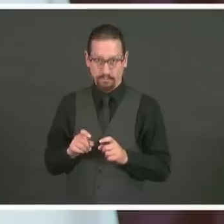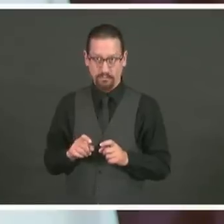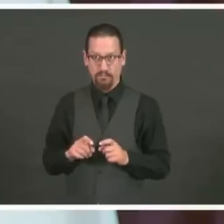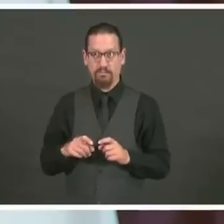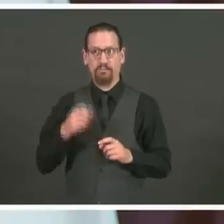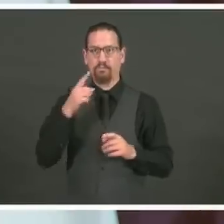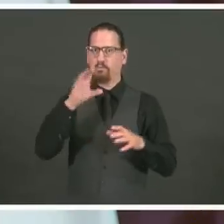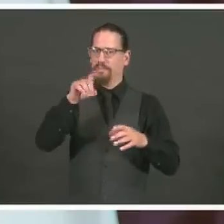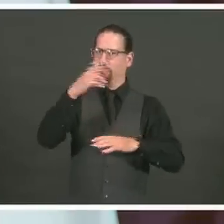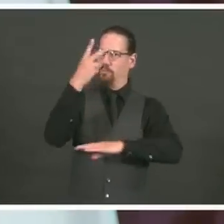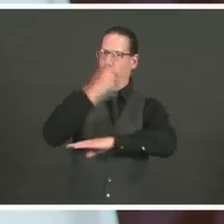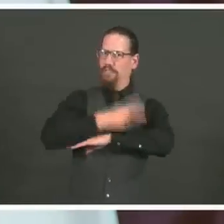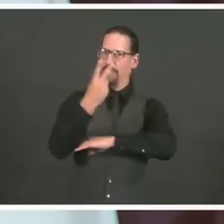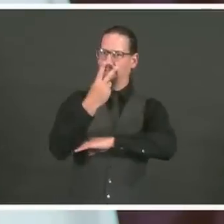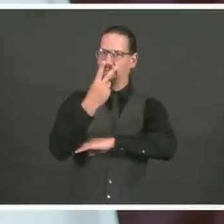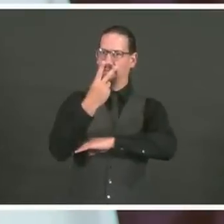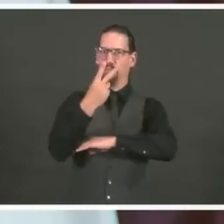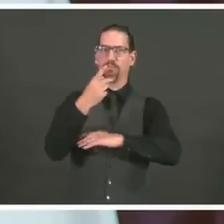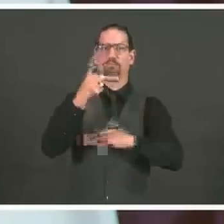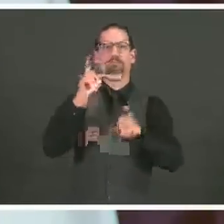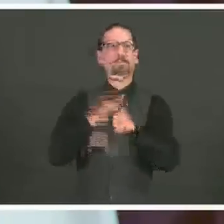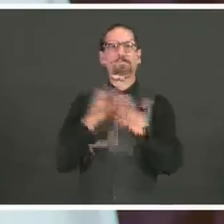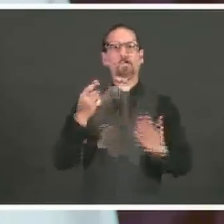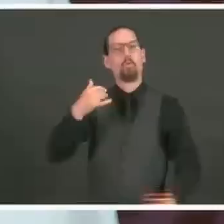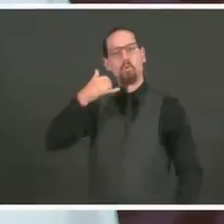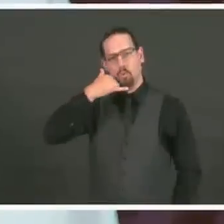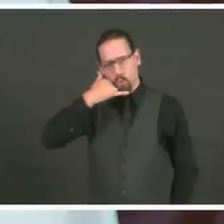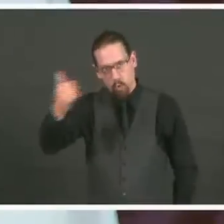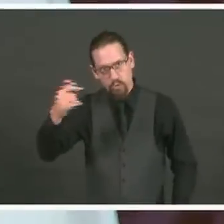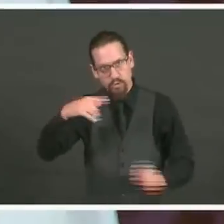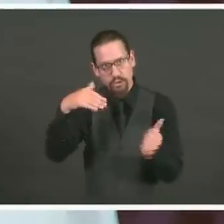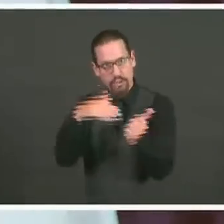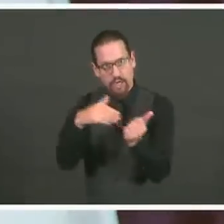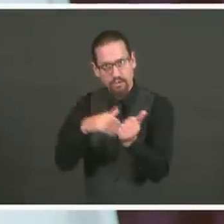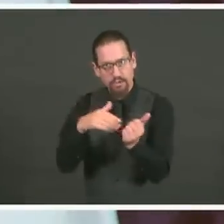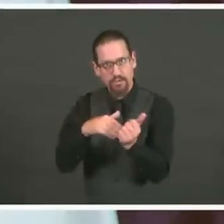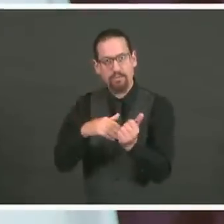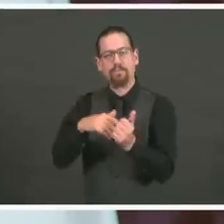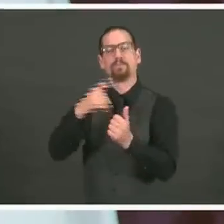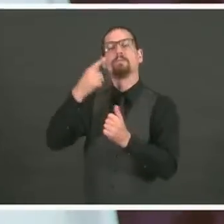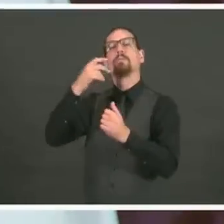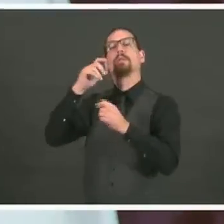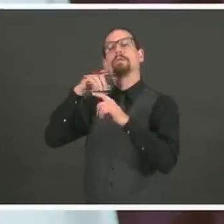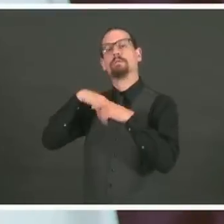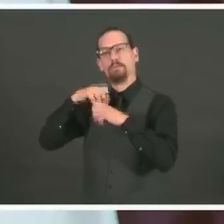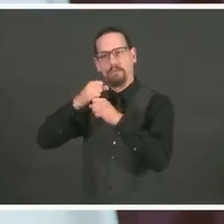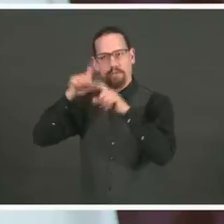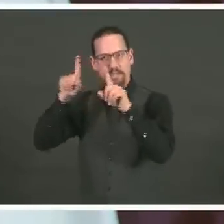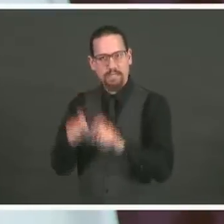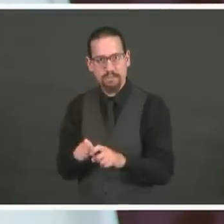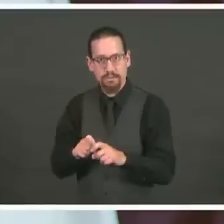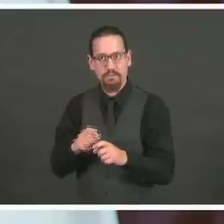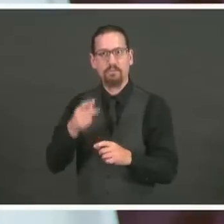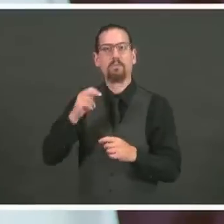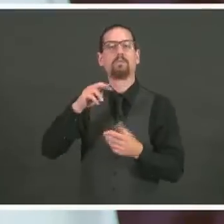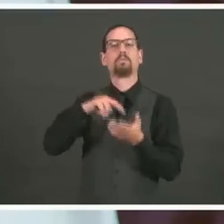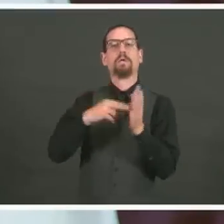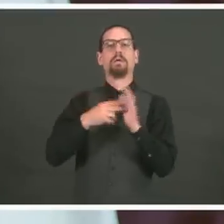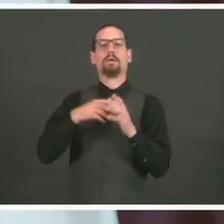days of when you call your doctor, and then get the results back within another 2 to 3 days.